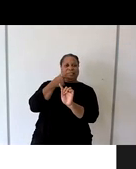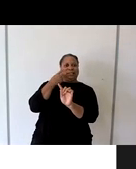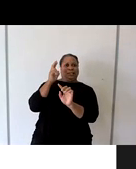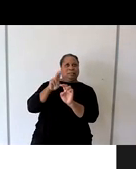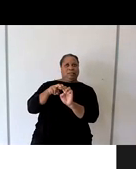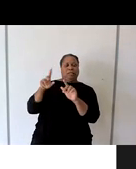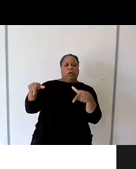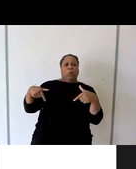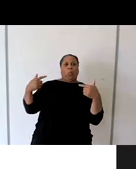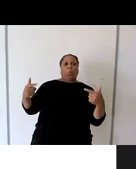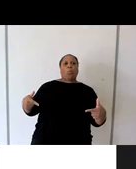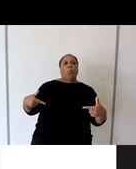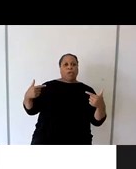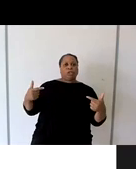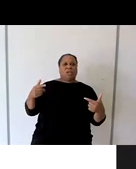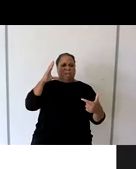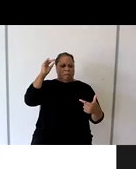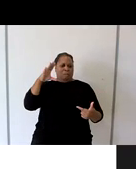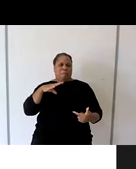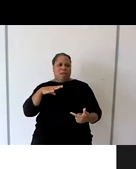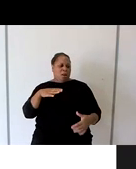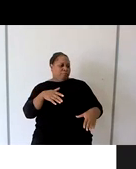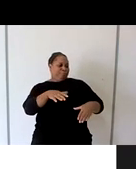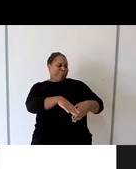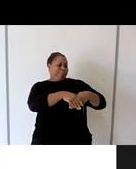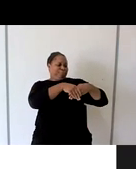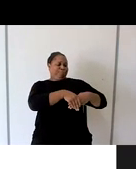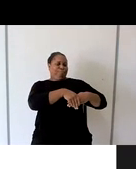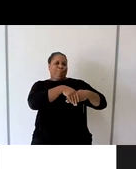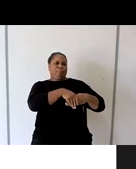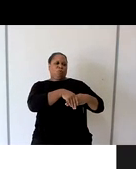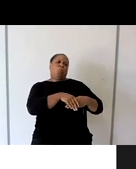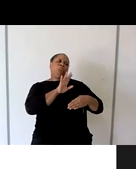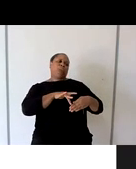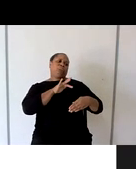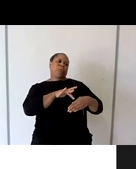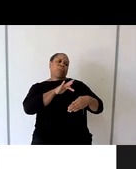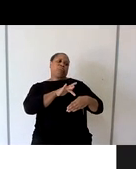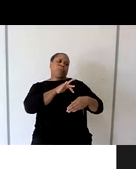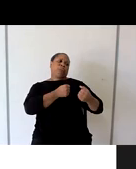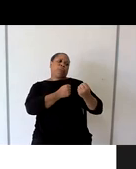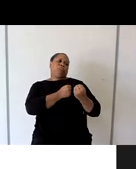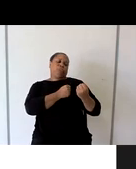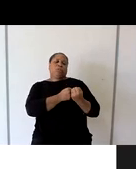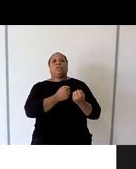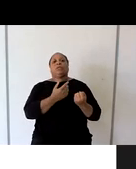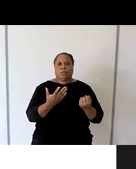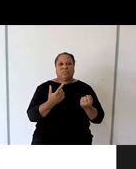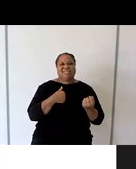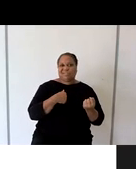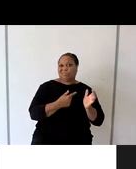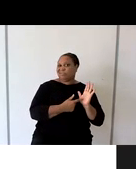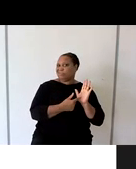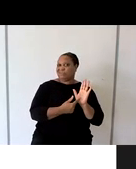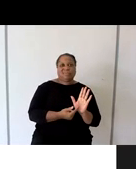wheelchair, and a man is holding her hand, giving her some moral support. And to me, that just shows